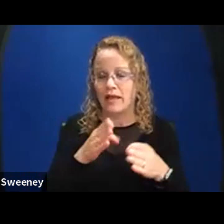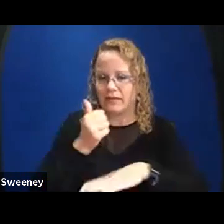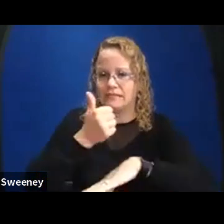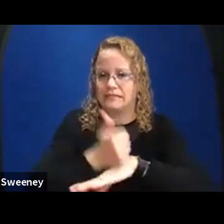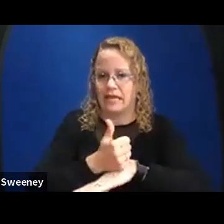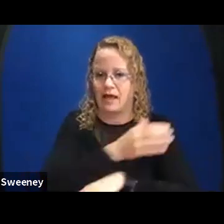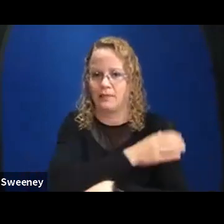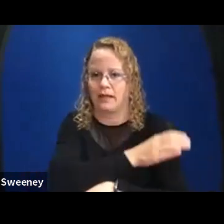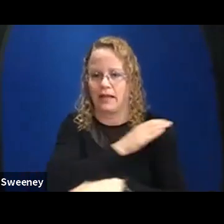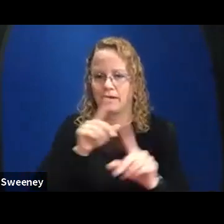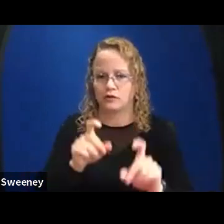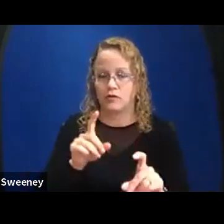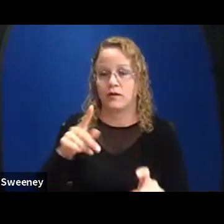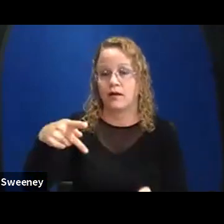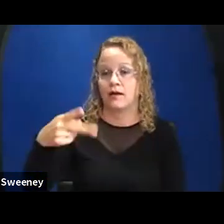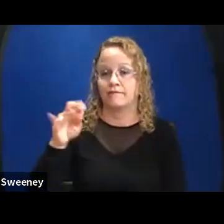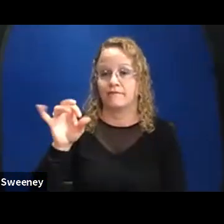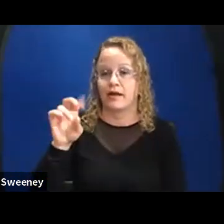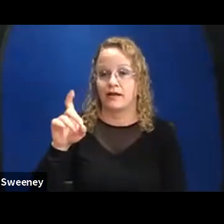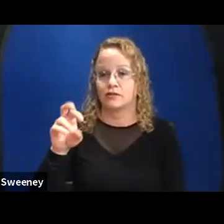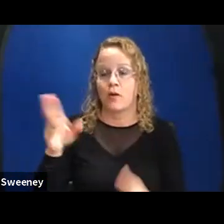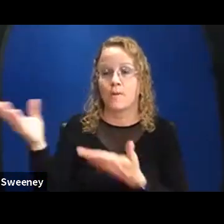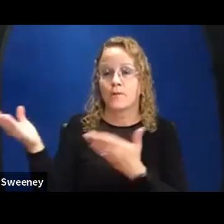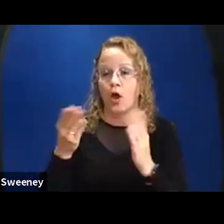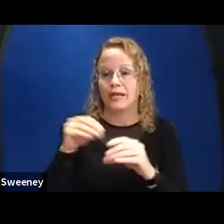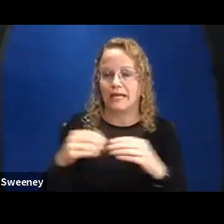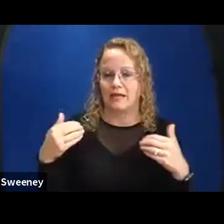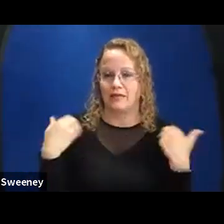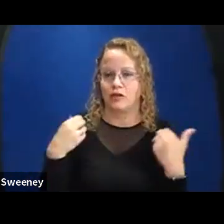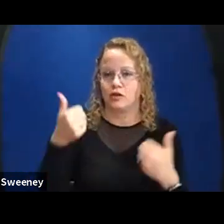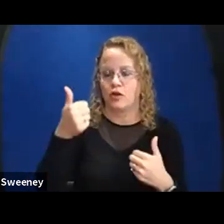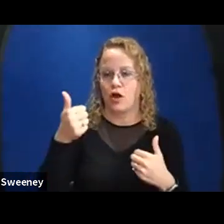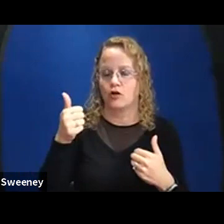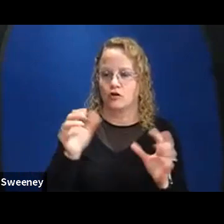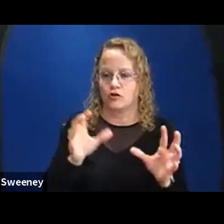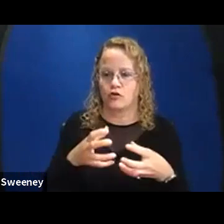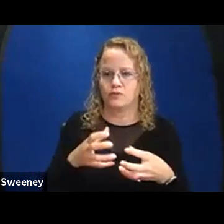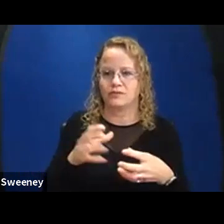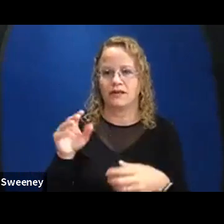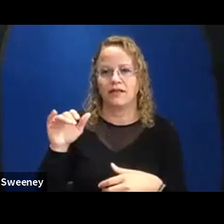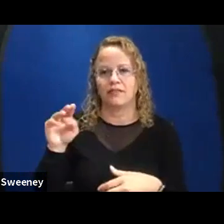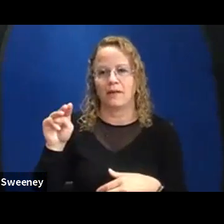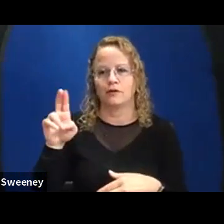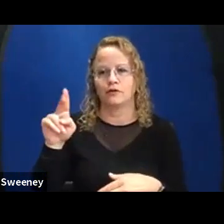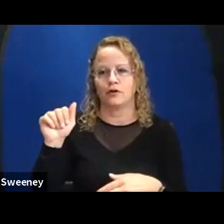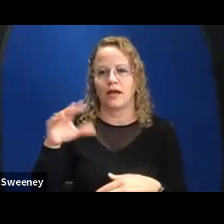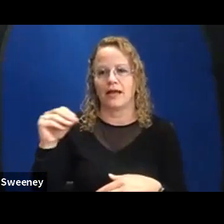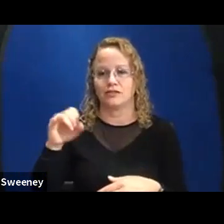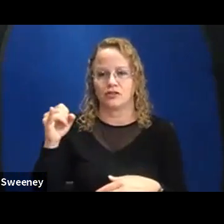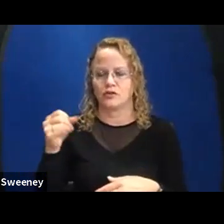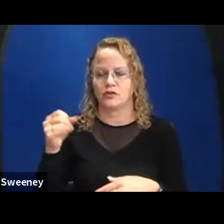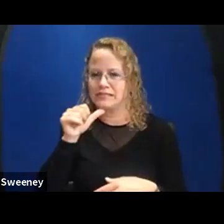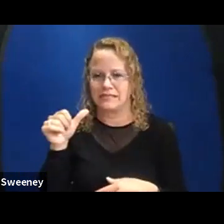trials. Pfizer brought in those younger audiences that Moderna and Johnson & Johnson didn't. So it isn't that there's